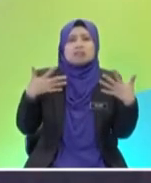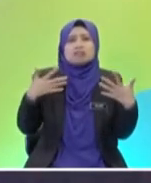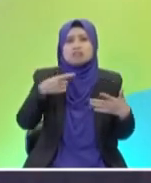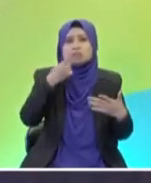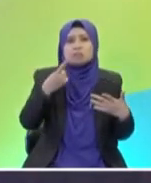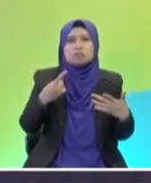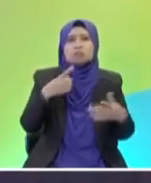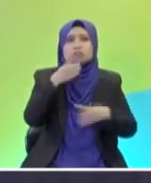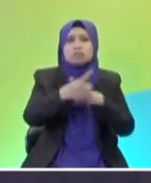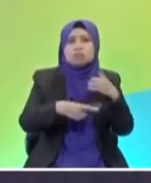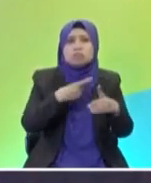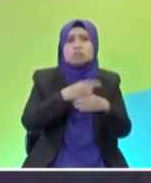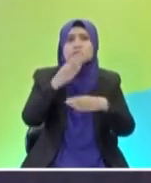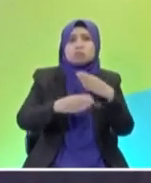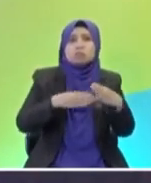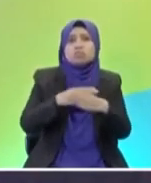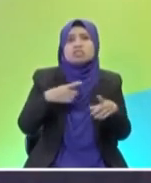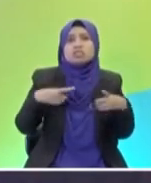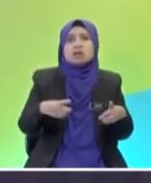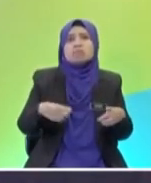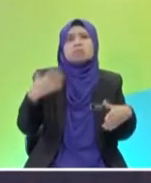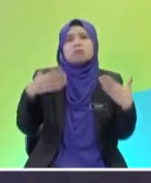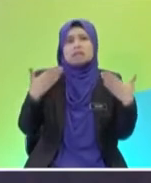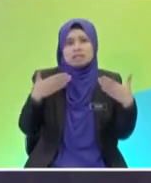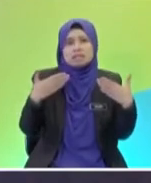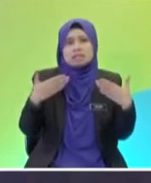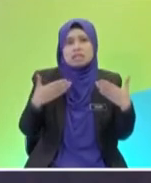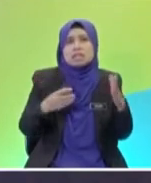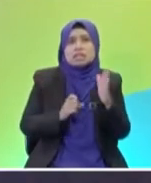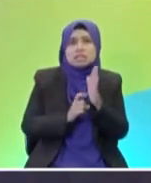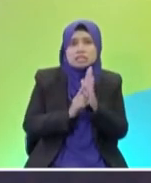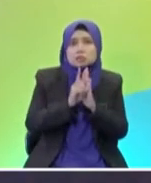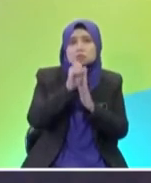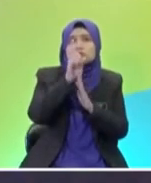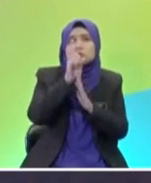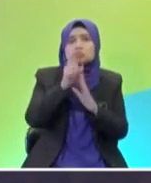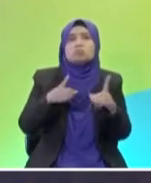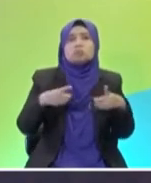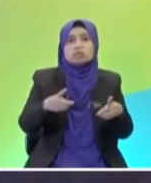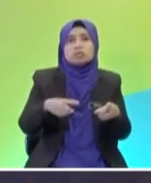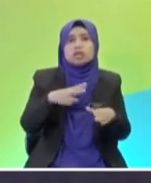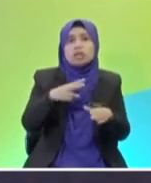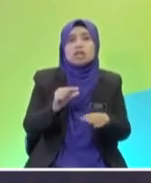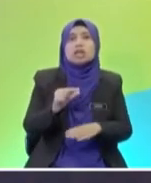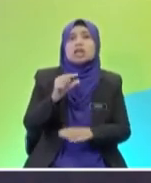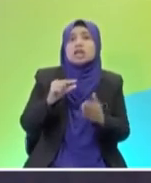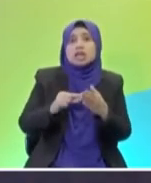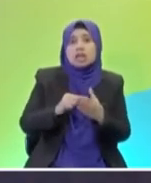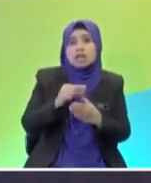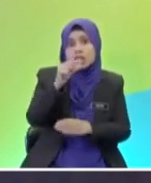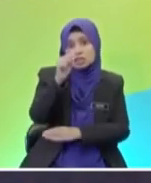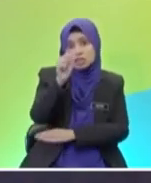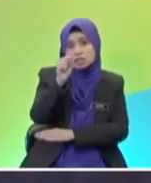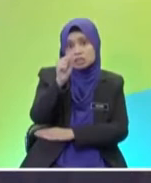global warming is... Exactly. So very high. The temperature is increasing because the gases that we release, it trapped in